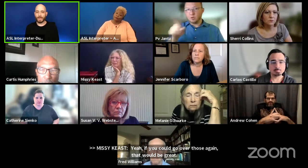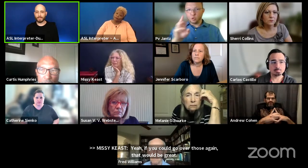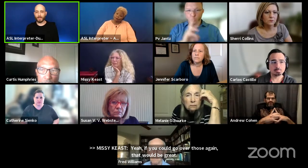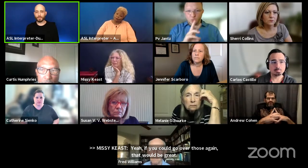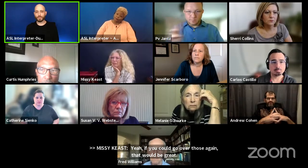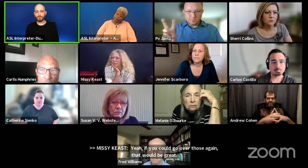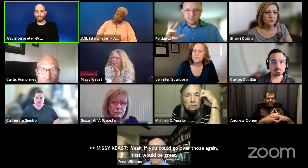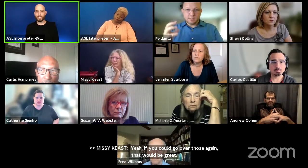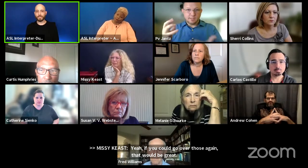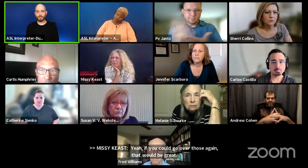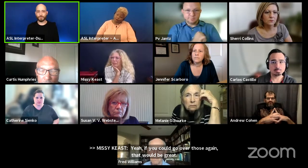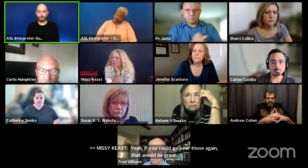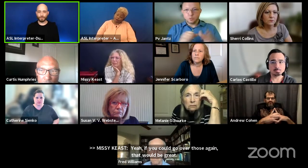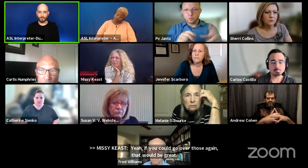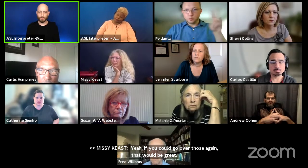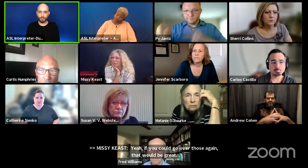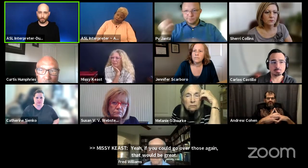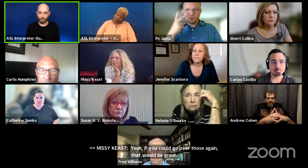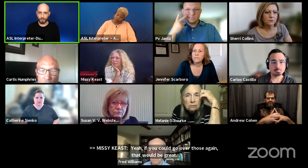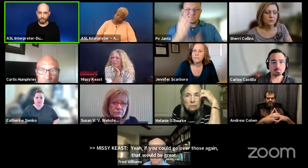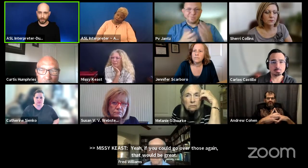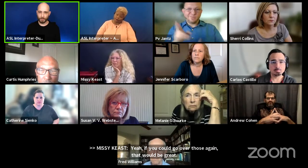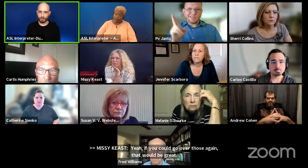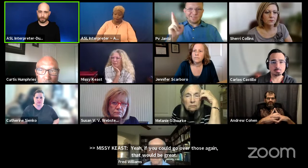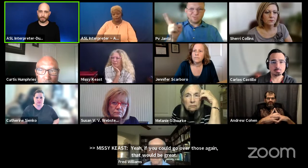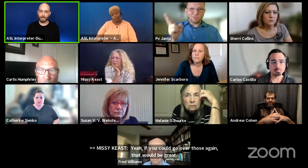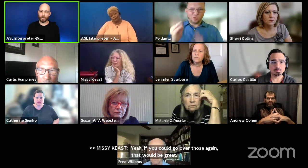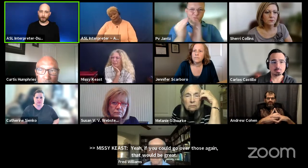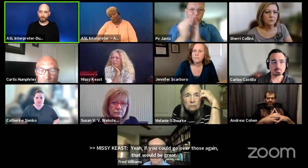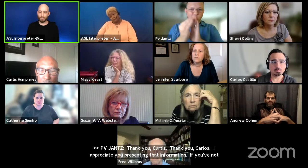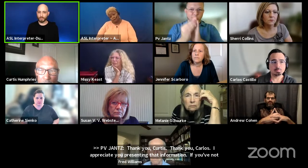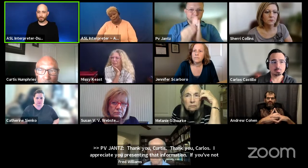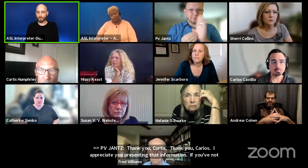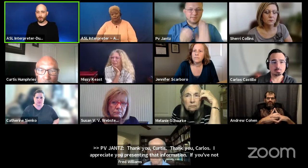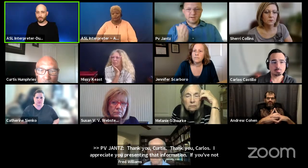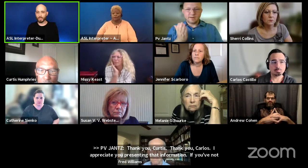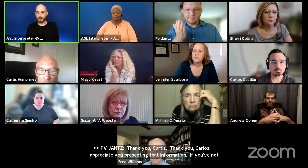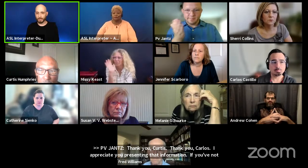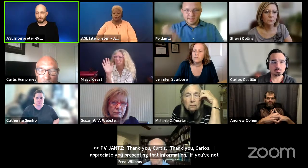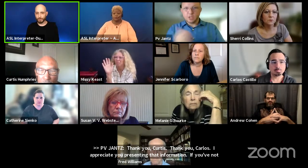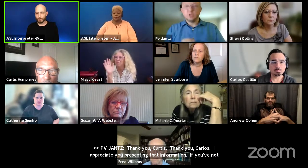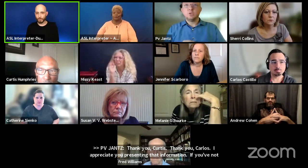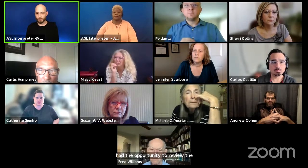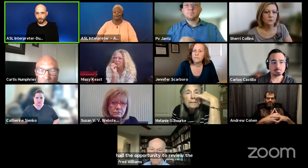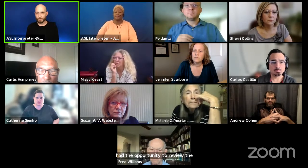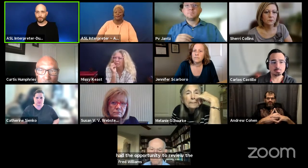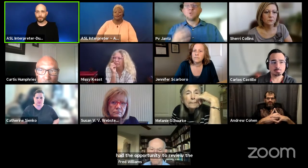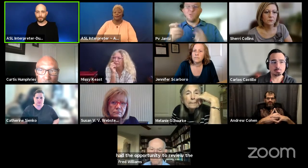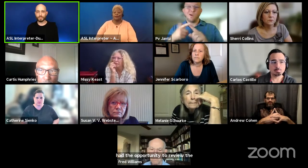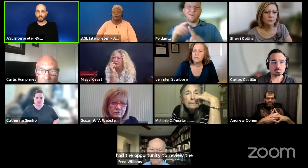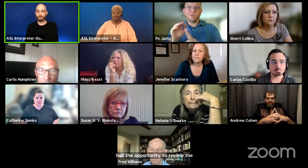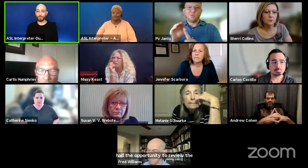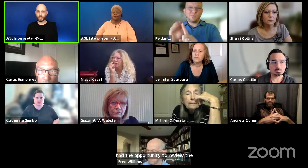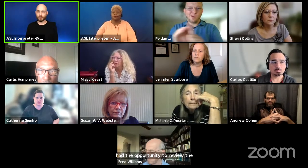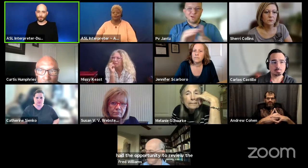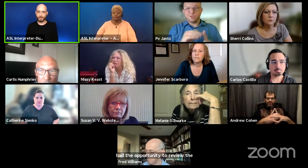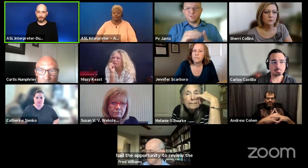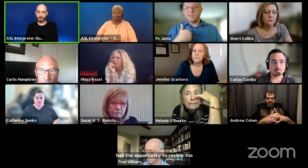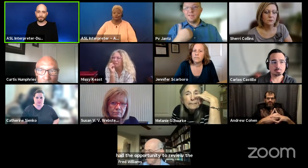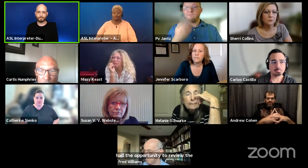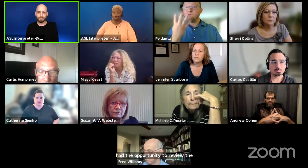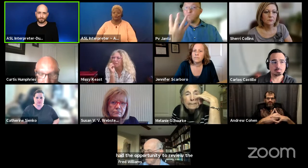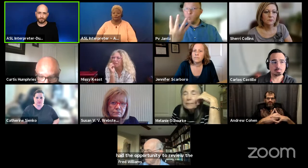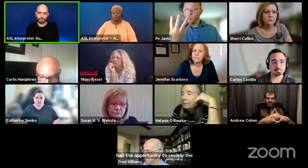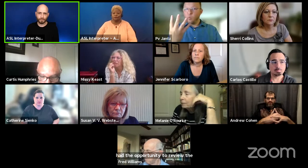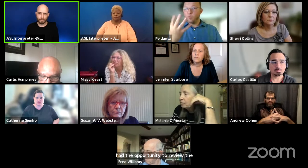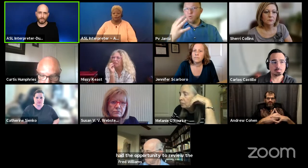you've not had the opportunity to review the board materials, they are available online for you to review. You can see the full history